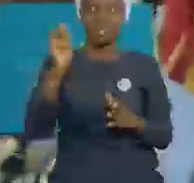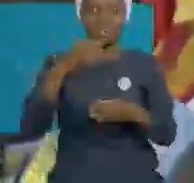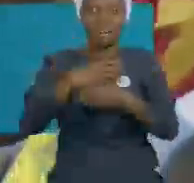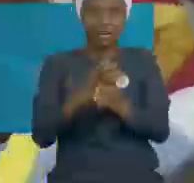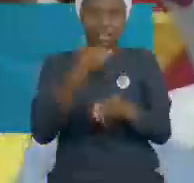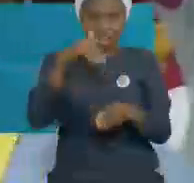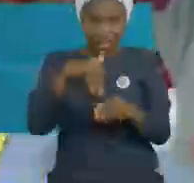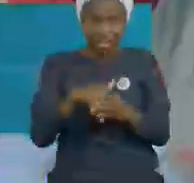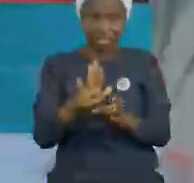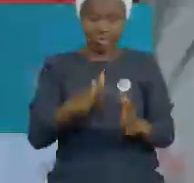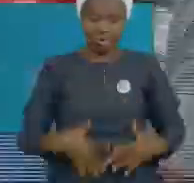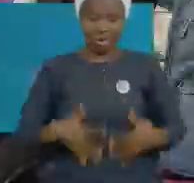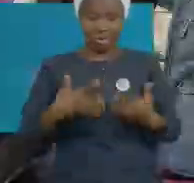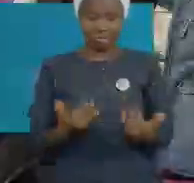tonight.